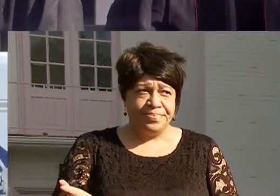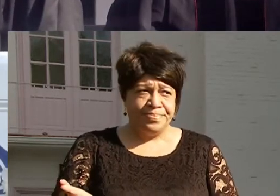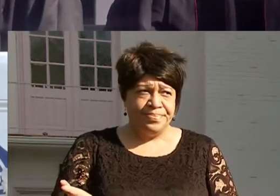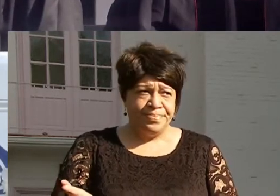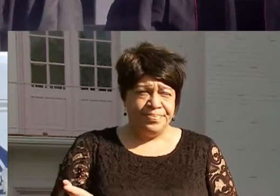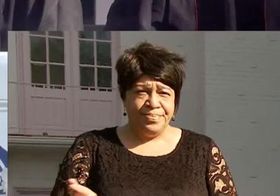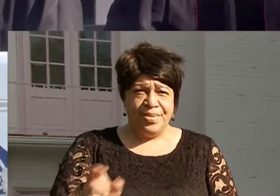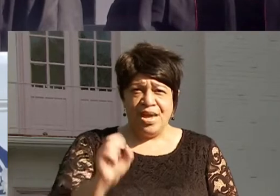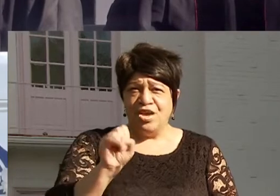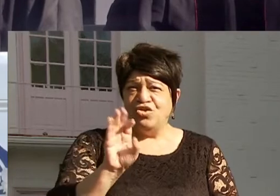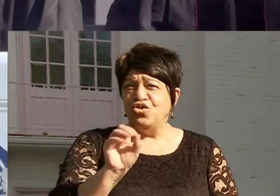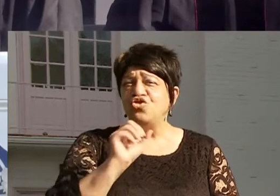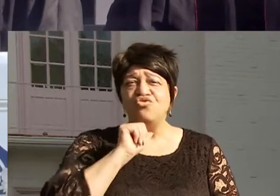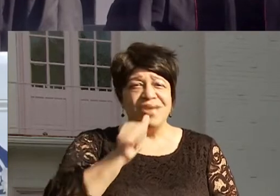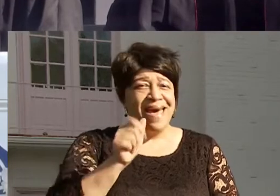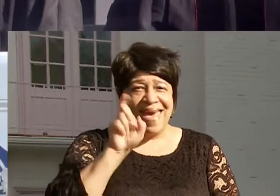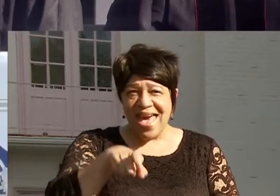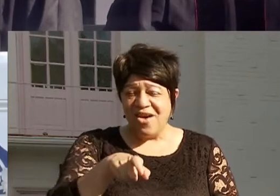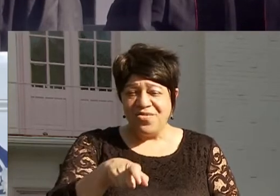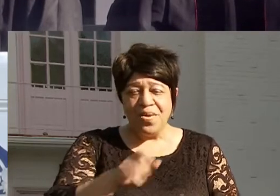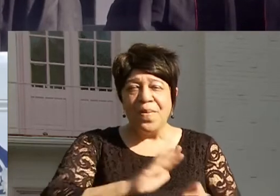so you don't have to get ready.